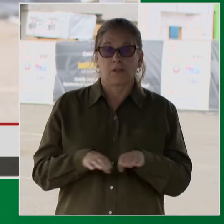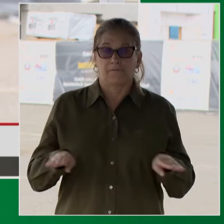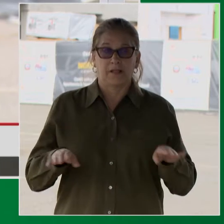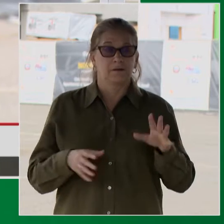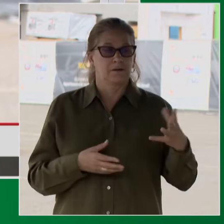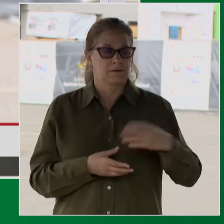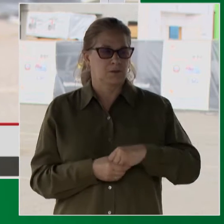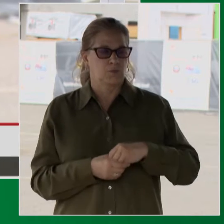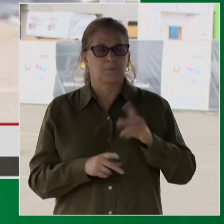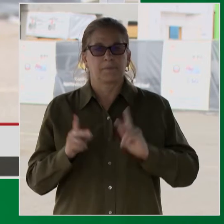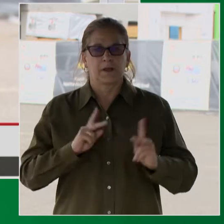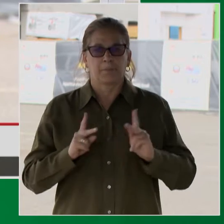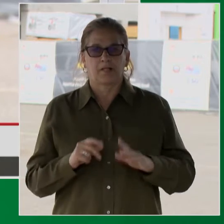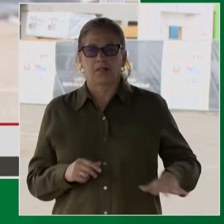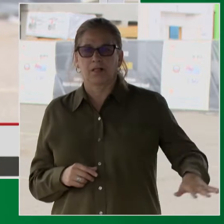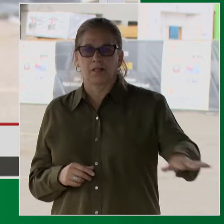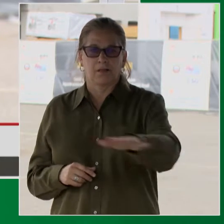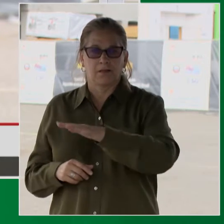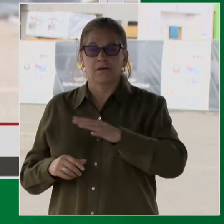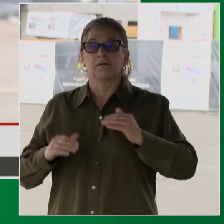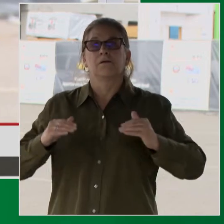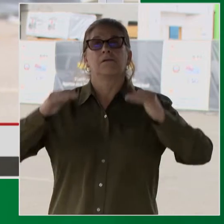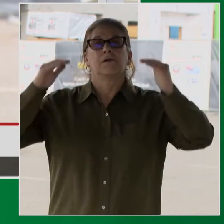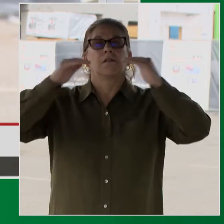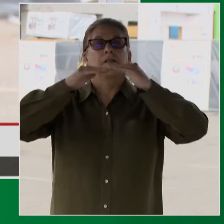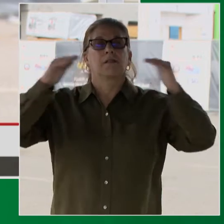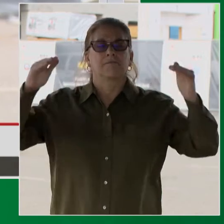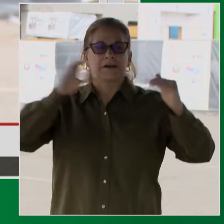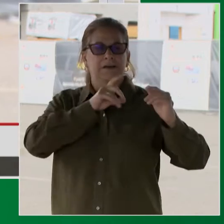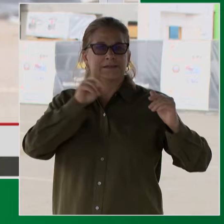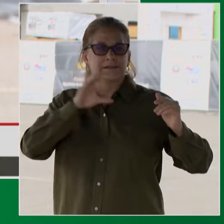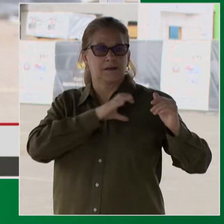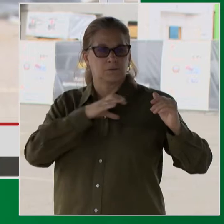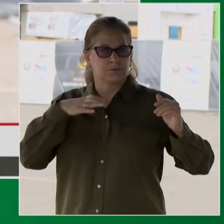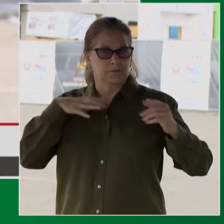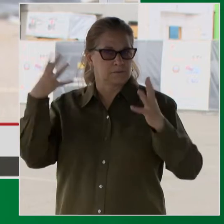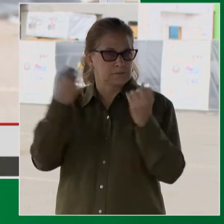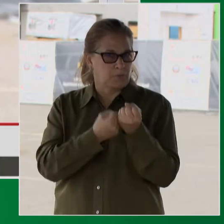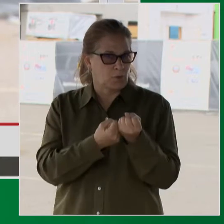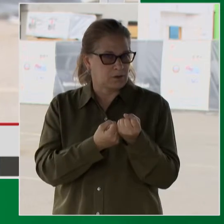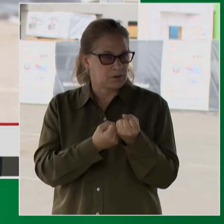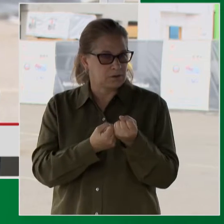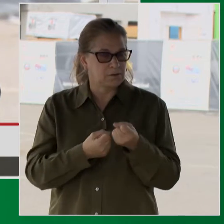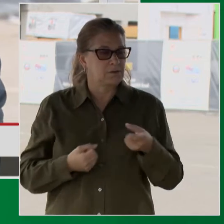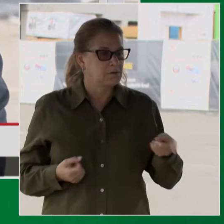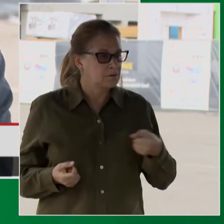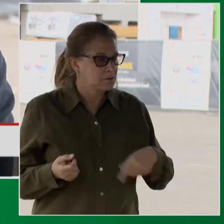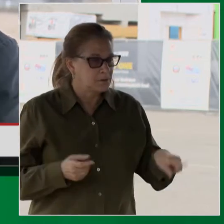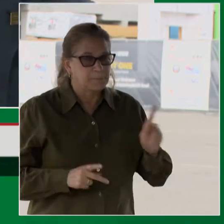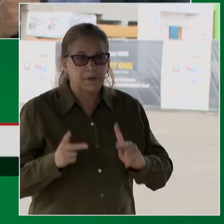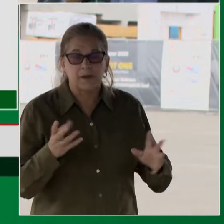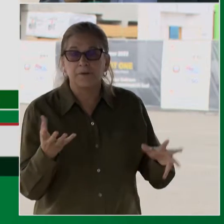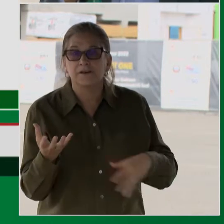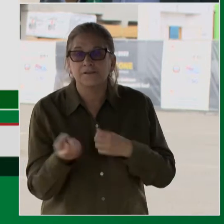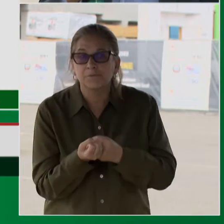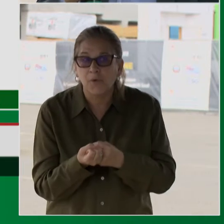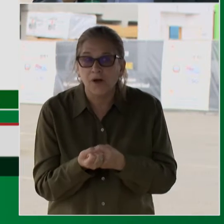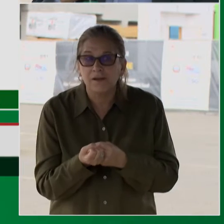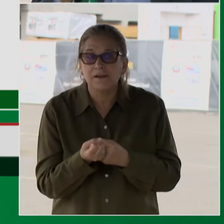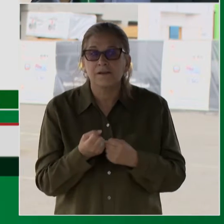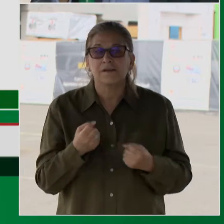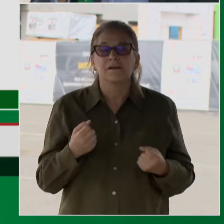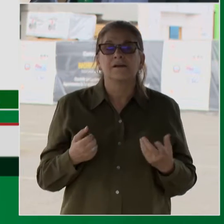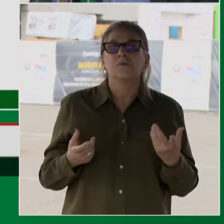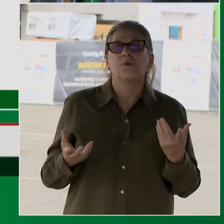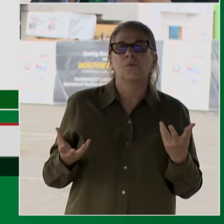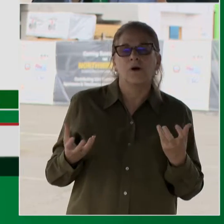them is to really delve in deeper with the community, with stakeholders, and determine how best to build more housing.